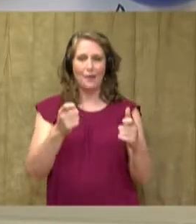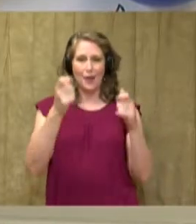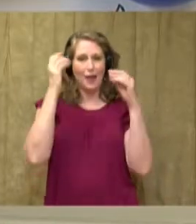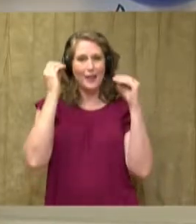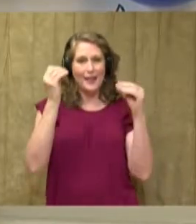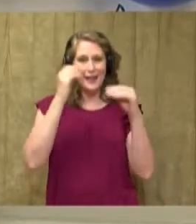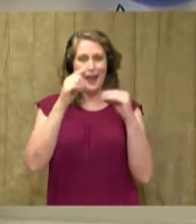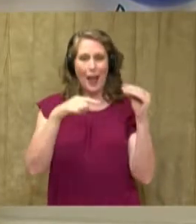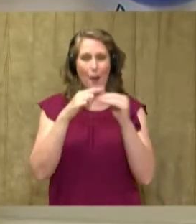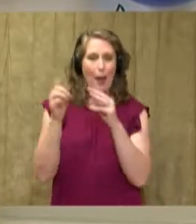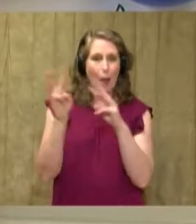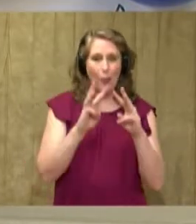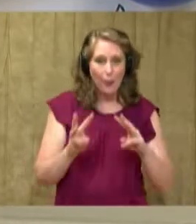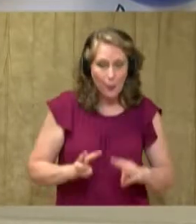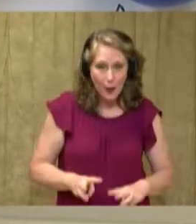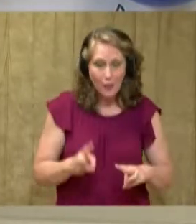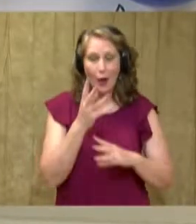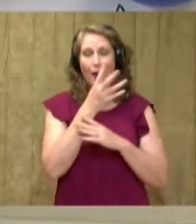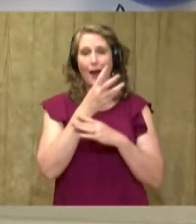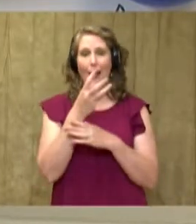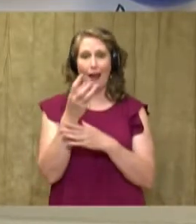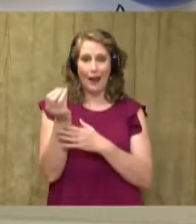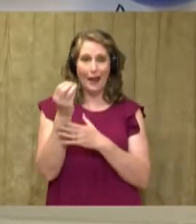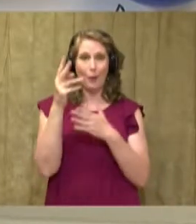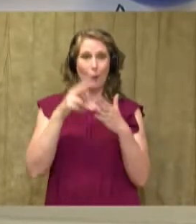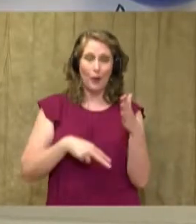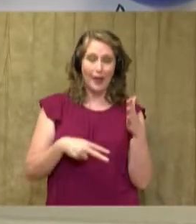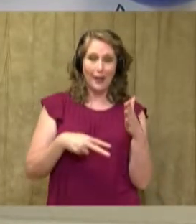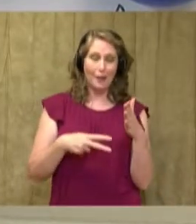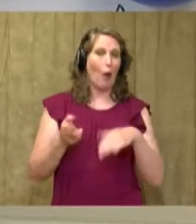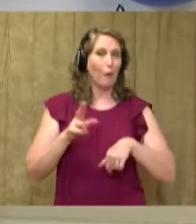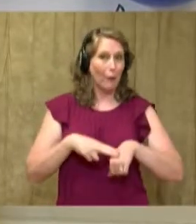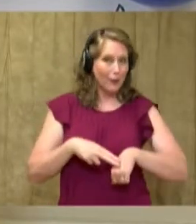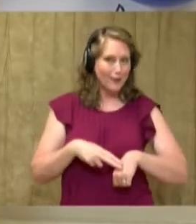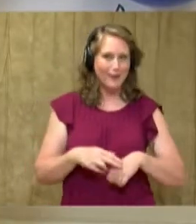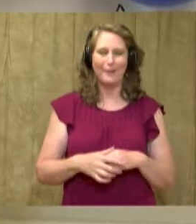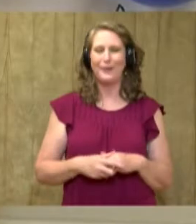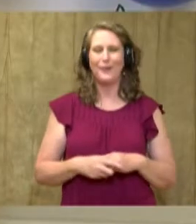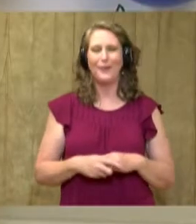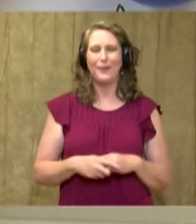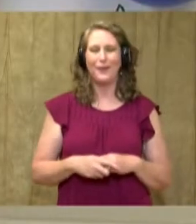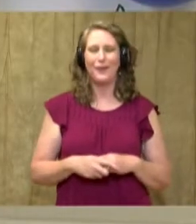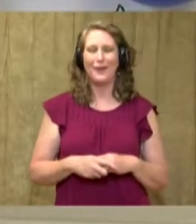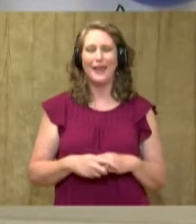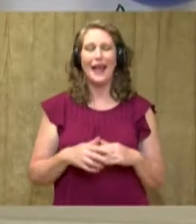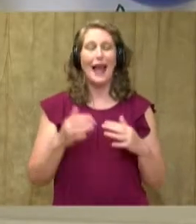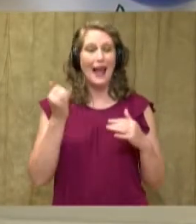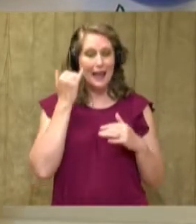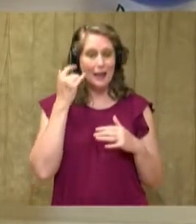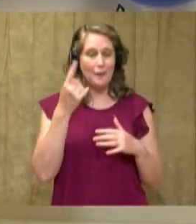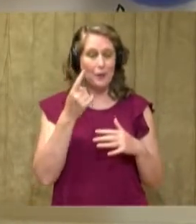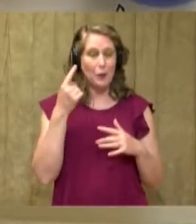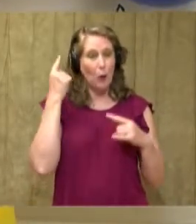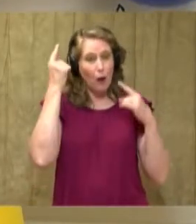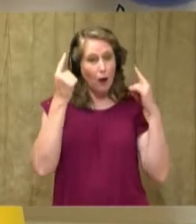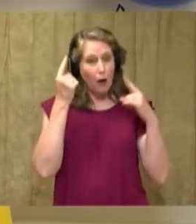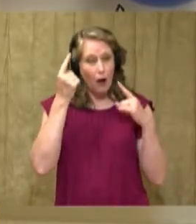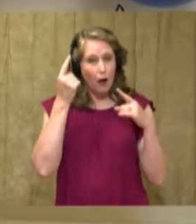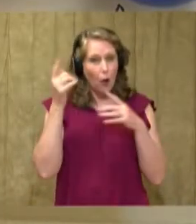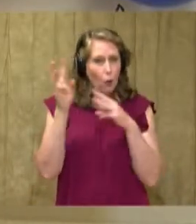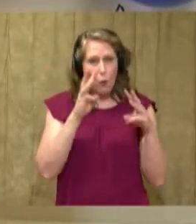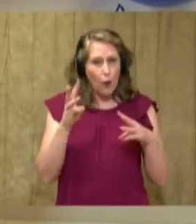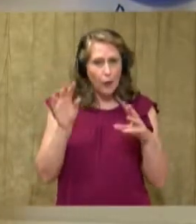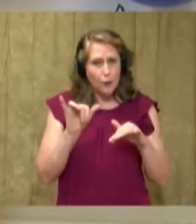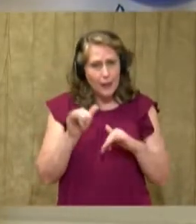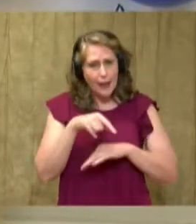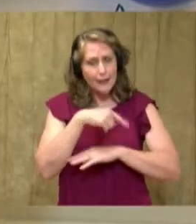today about the weather and reading, of course. All right, so if you are wondering what the weather is